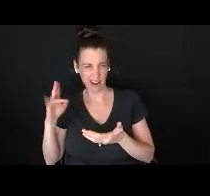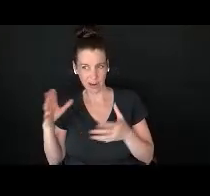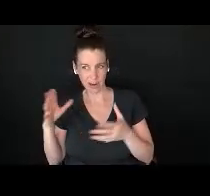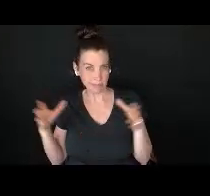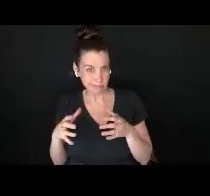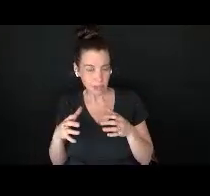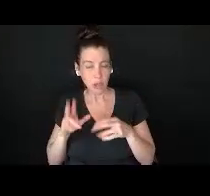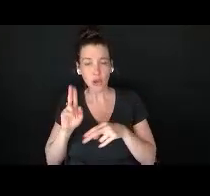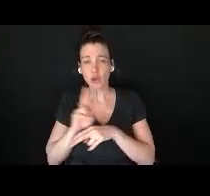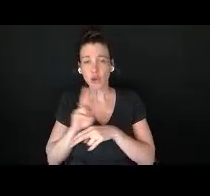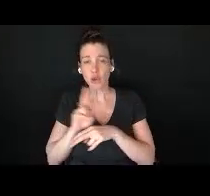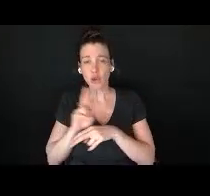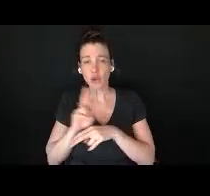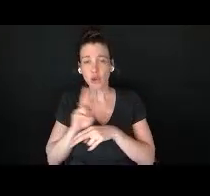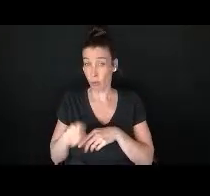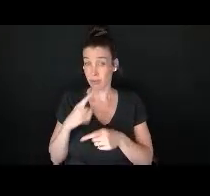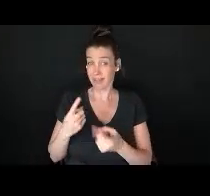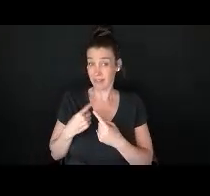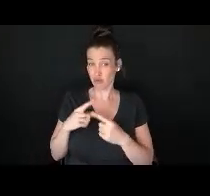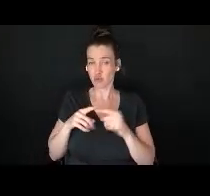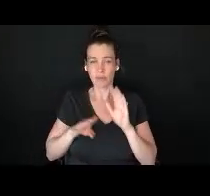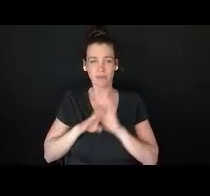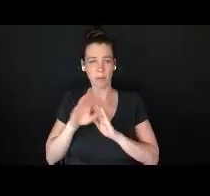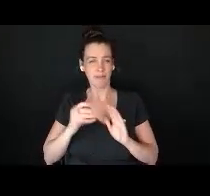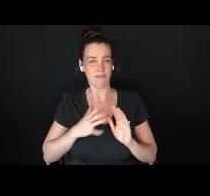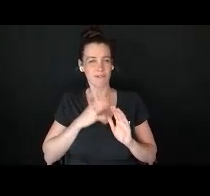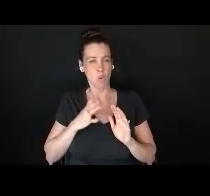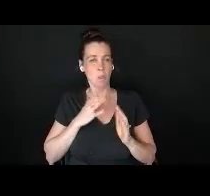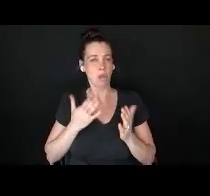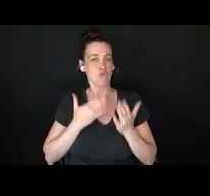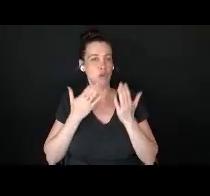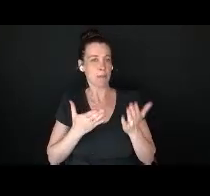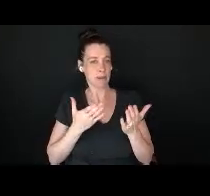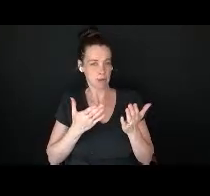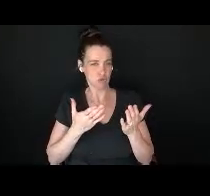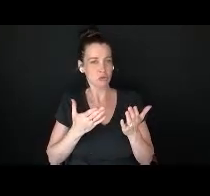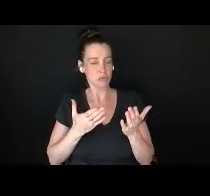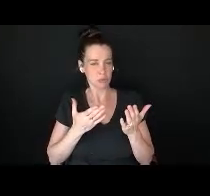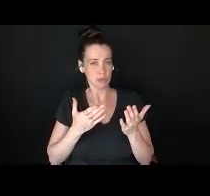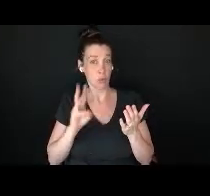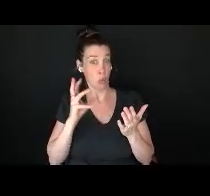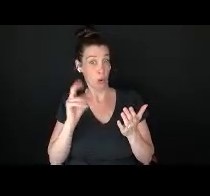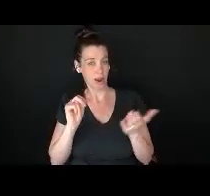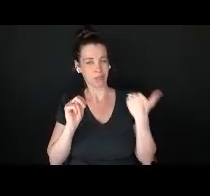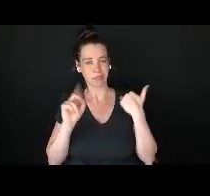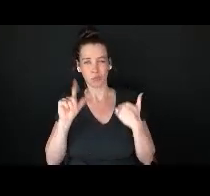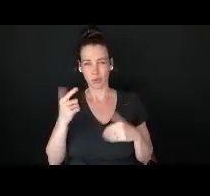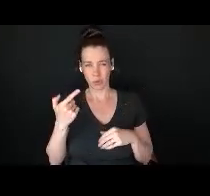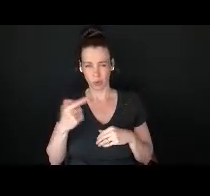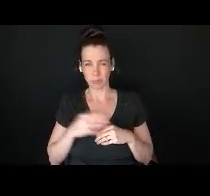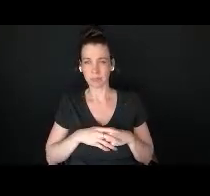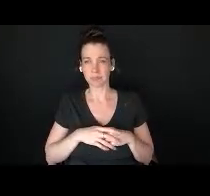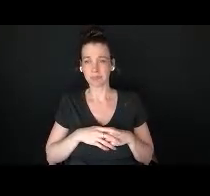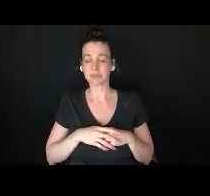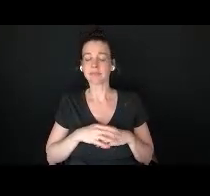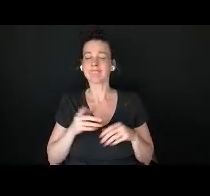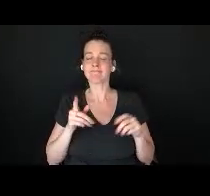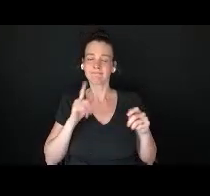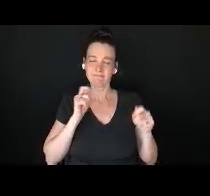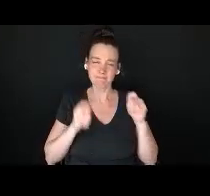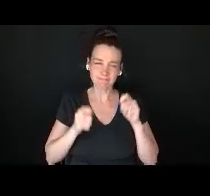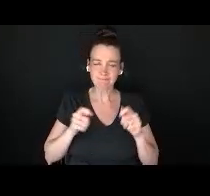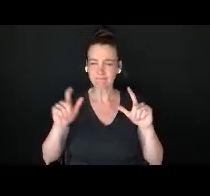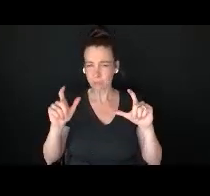used these to develop a formal set of recommendations in 2021. They were refined and went through an